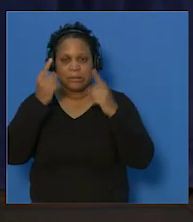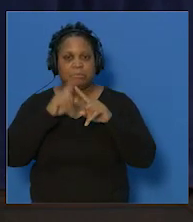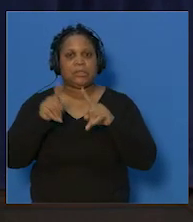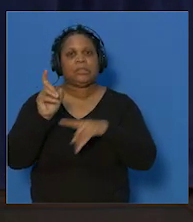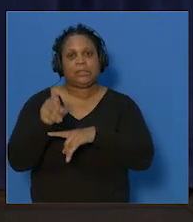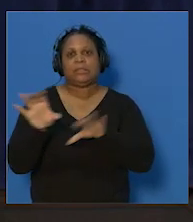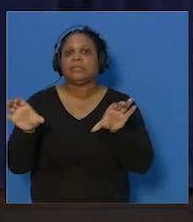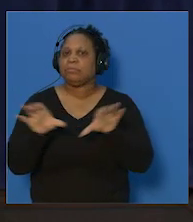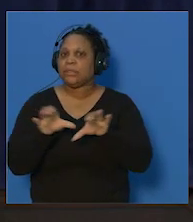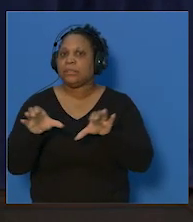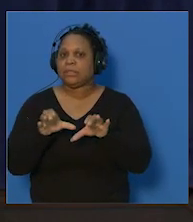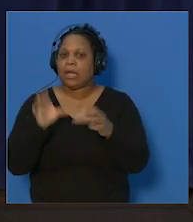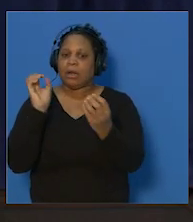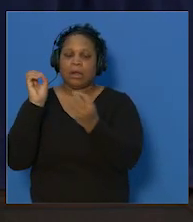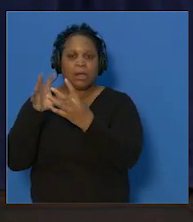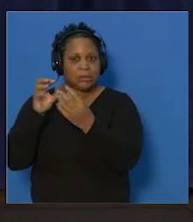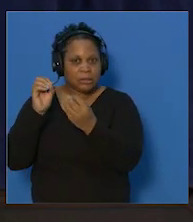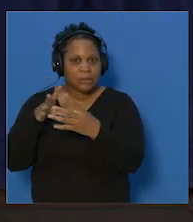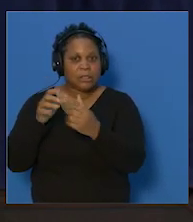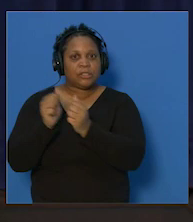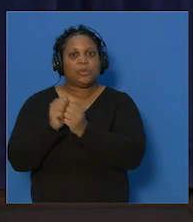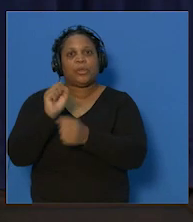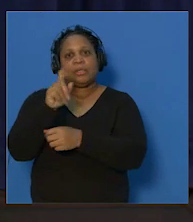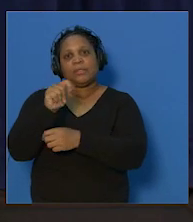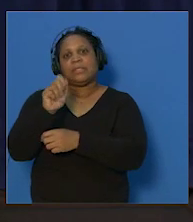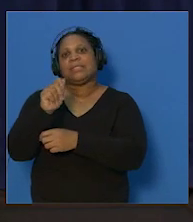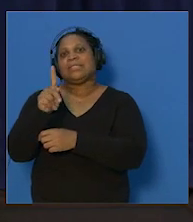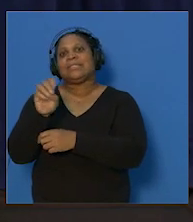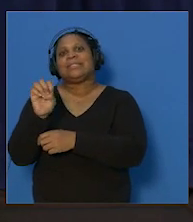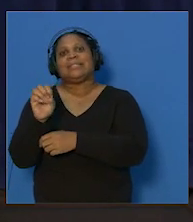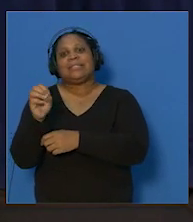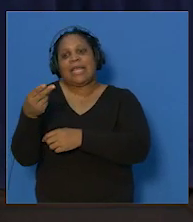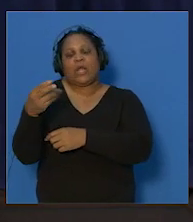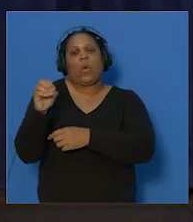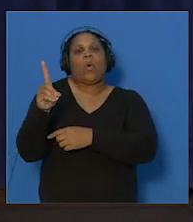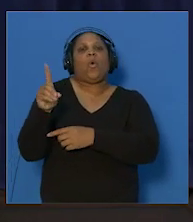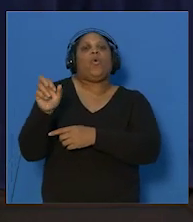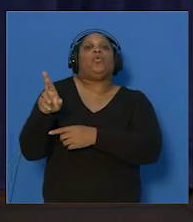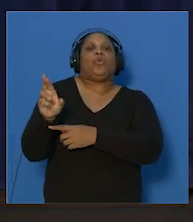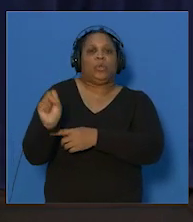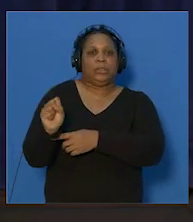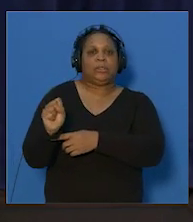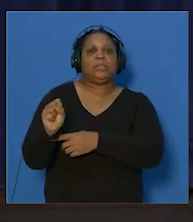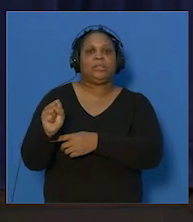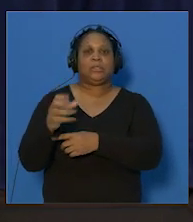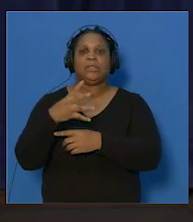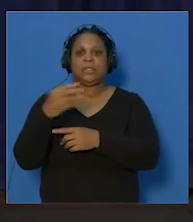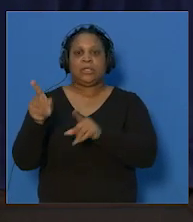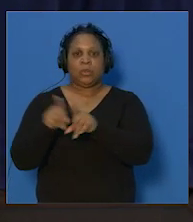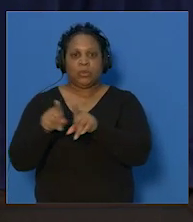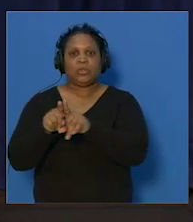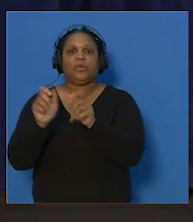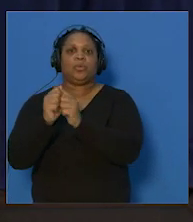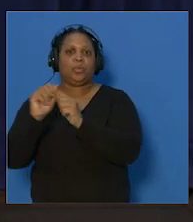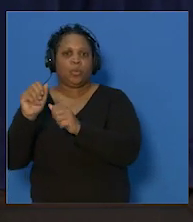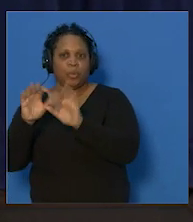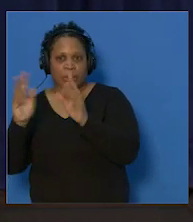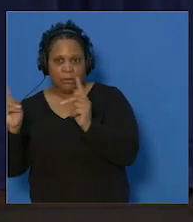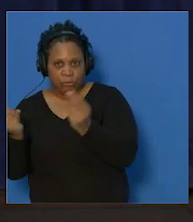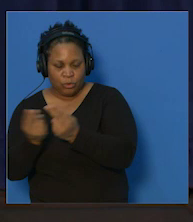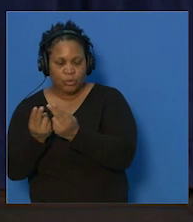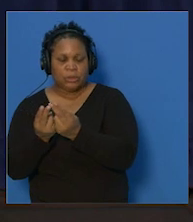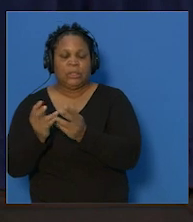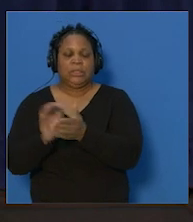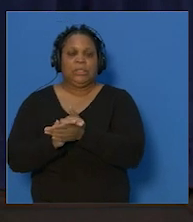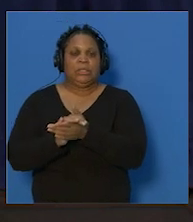done in consultation with our stakeholders and the particular unions. Thank you very much. And likewise,